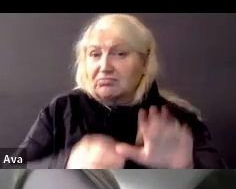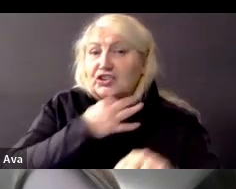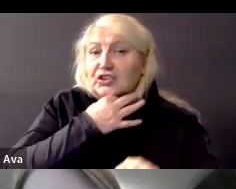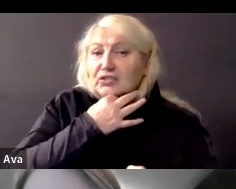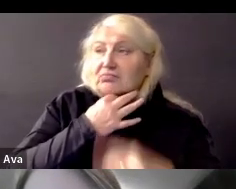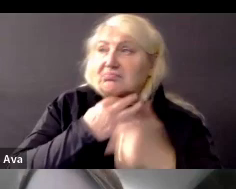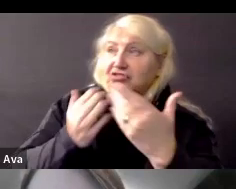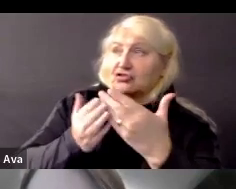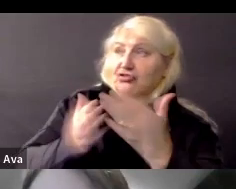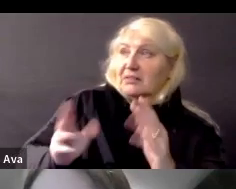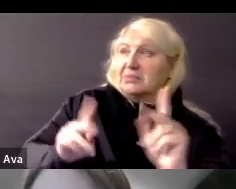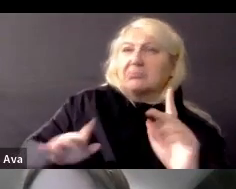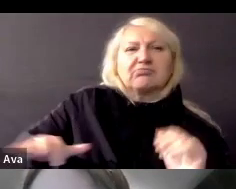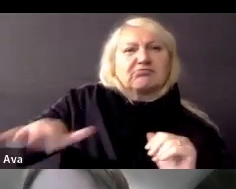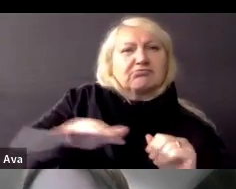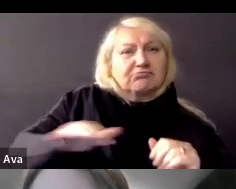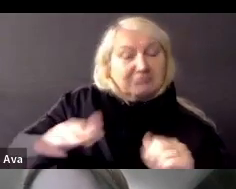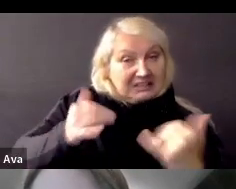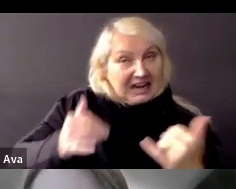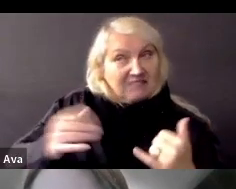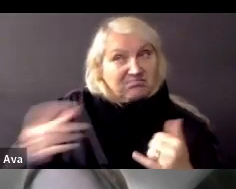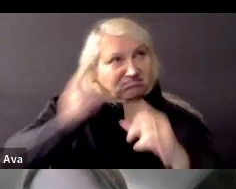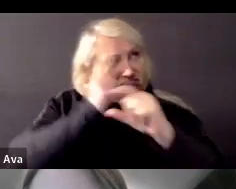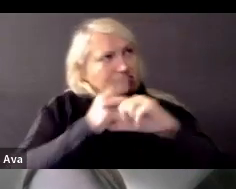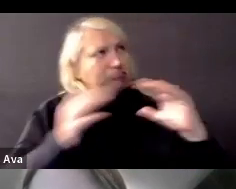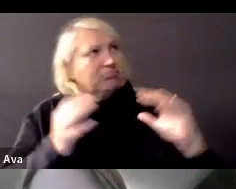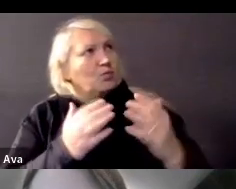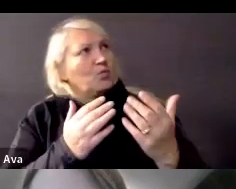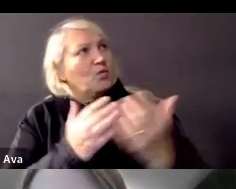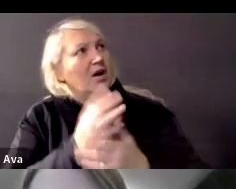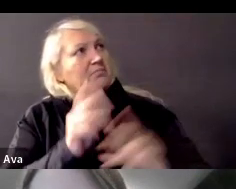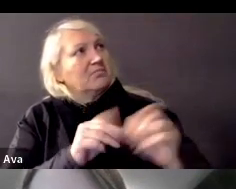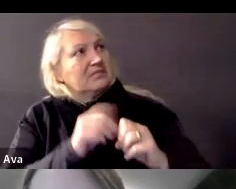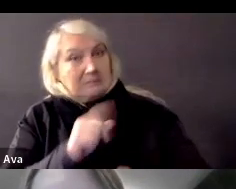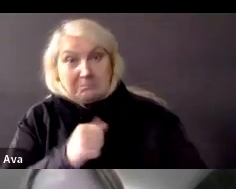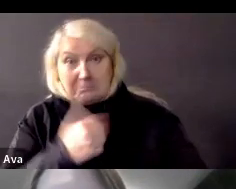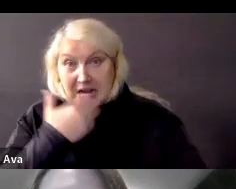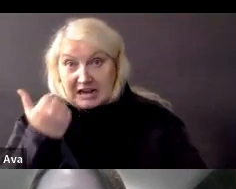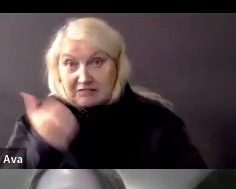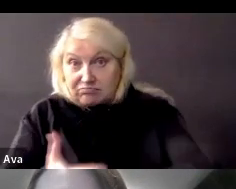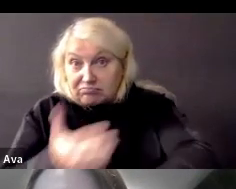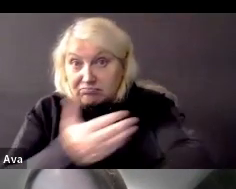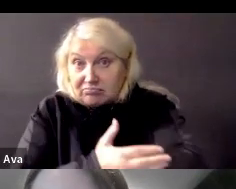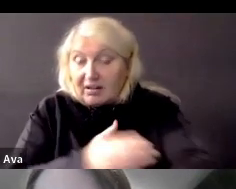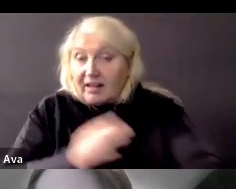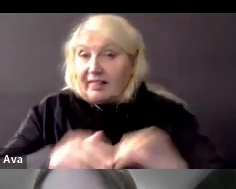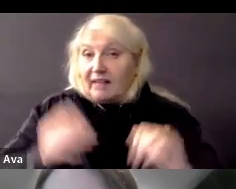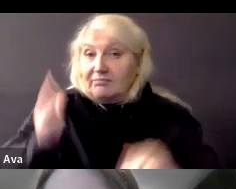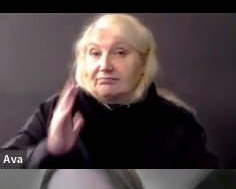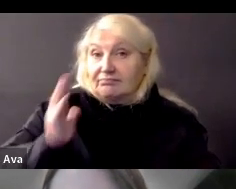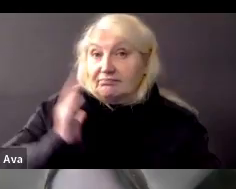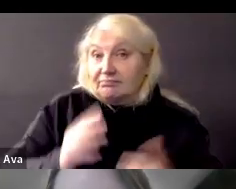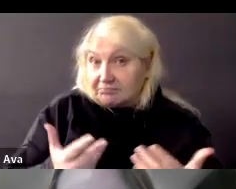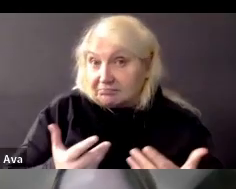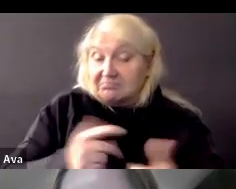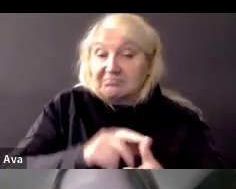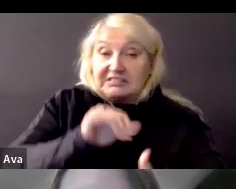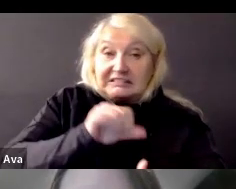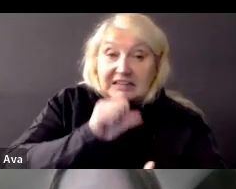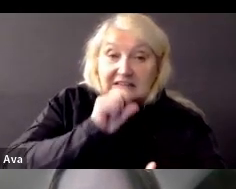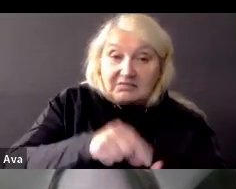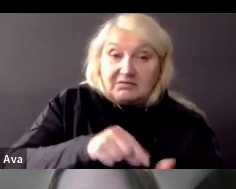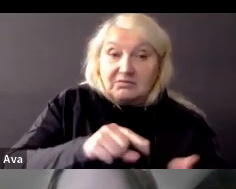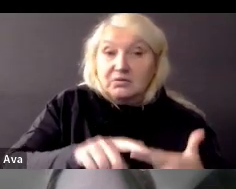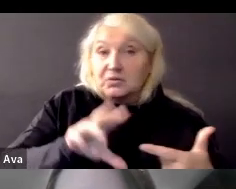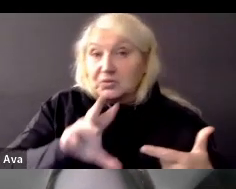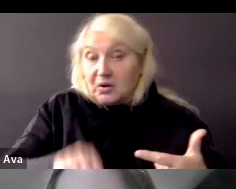general public has a better understanding of the rights of people with disabilities than in the past? We'll give a few